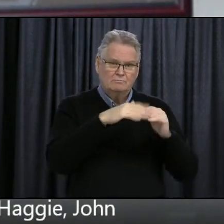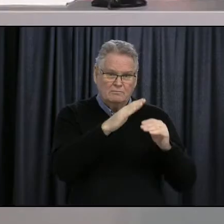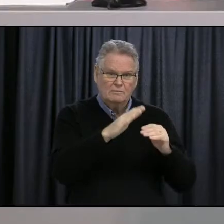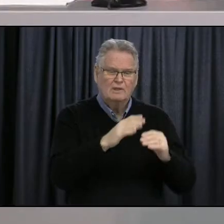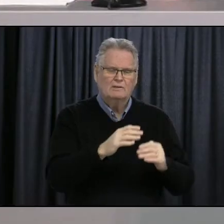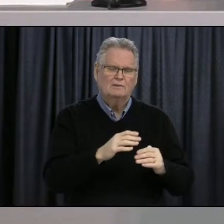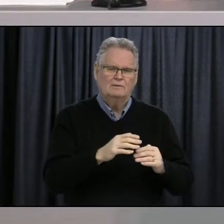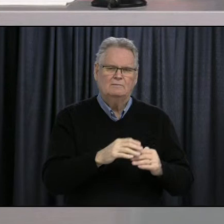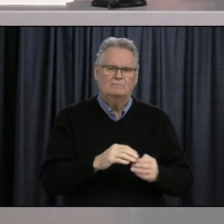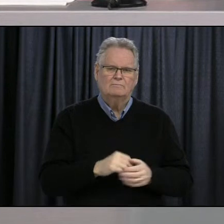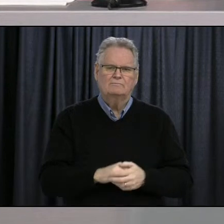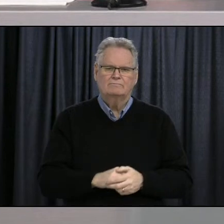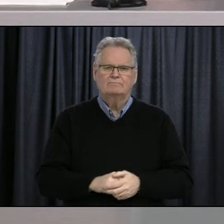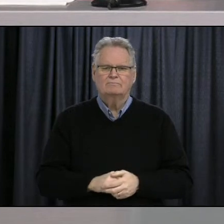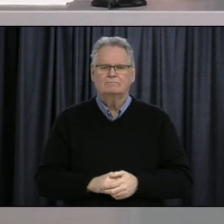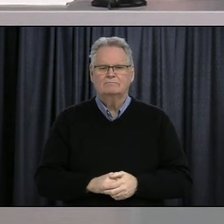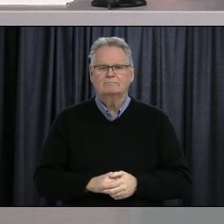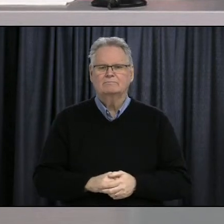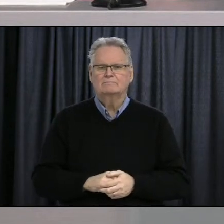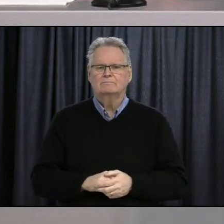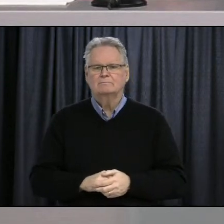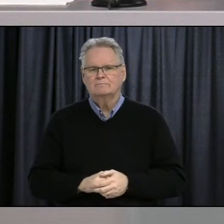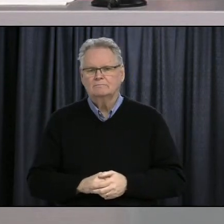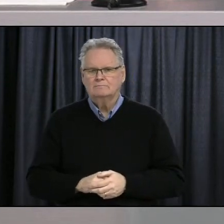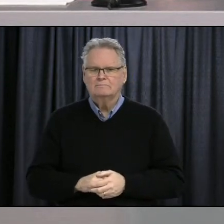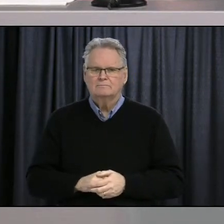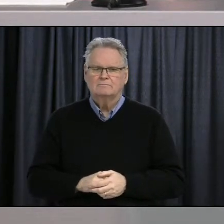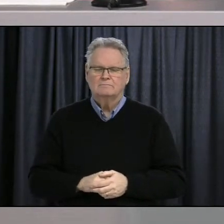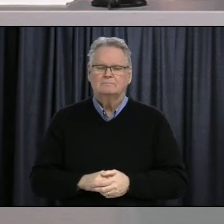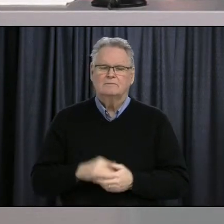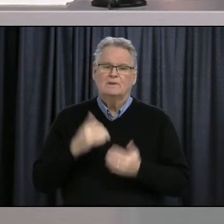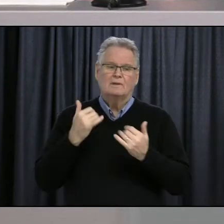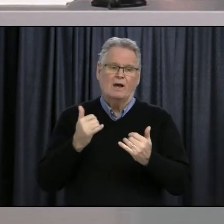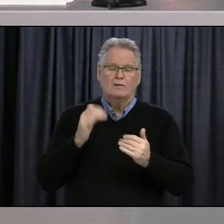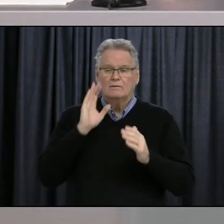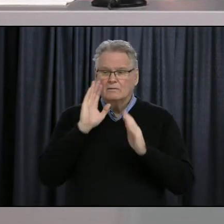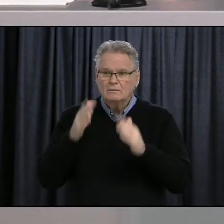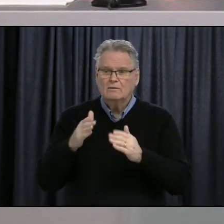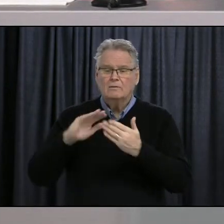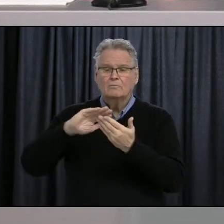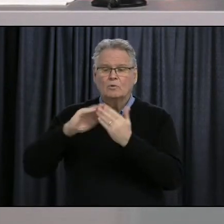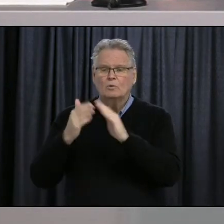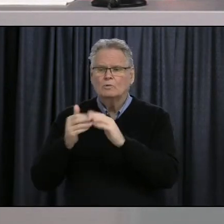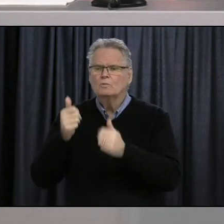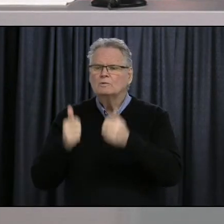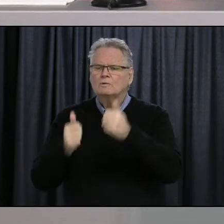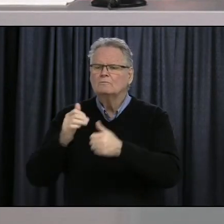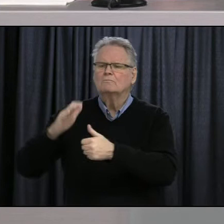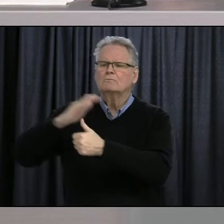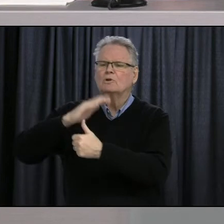Thanks. Our next questions are from Peter Jackson with The Telegram. Please go ahead.